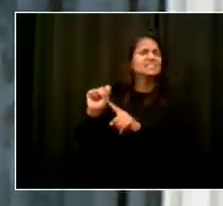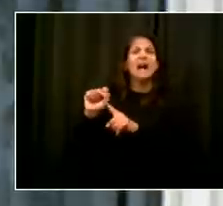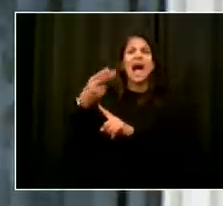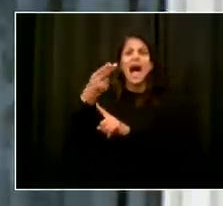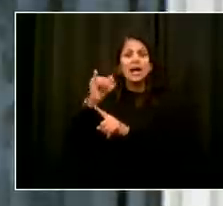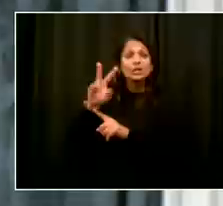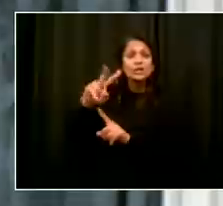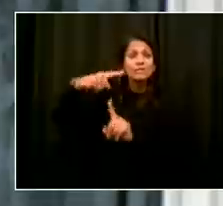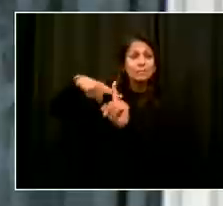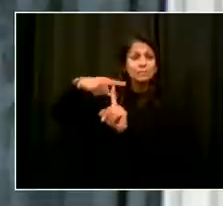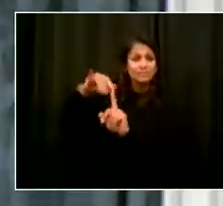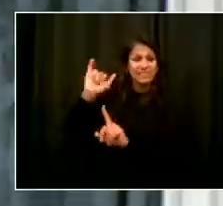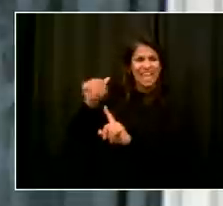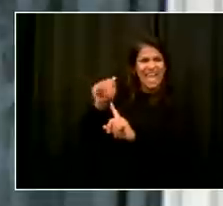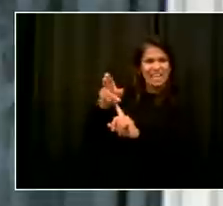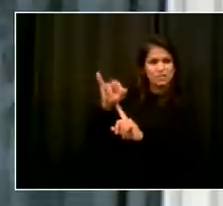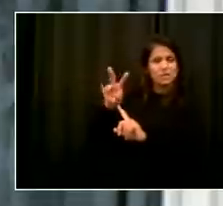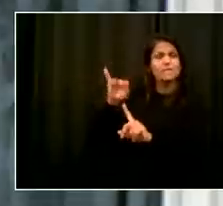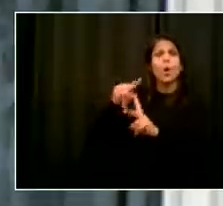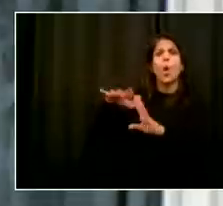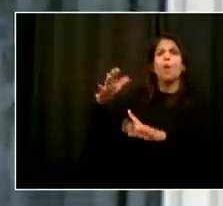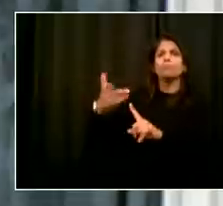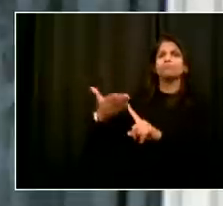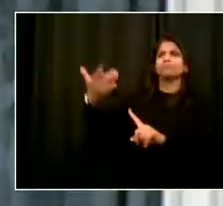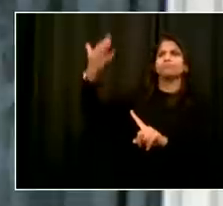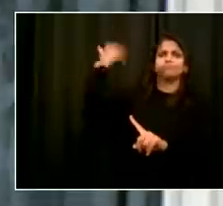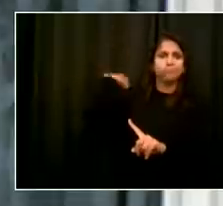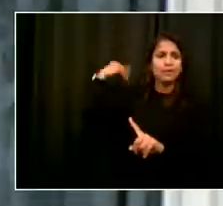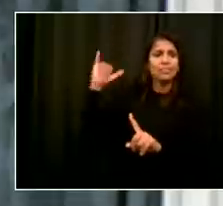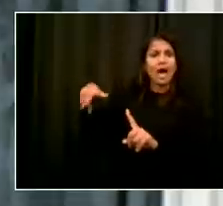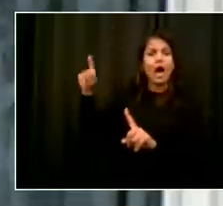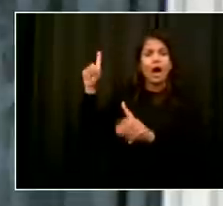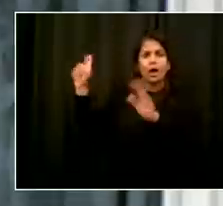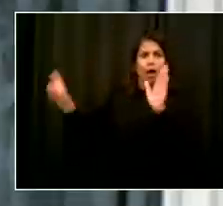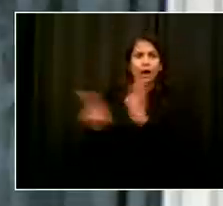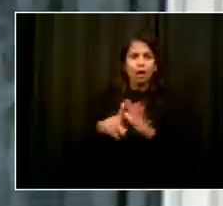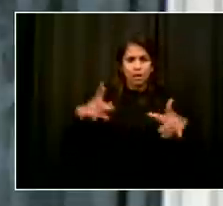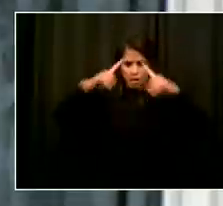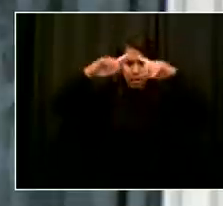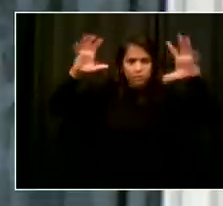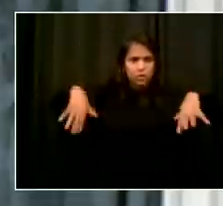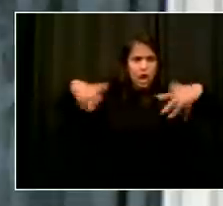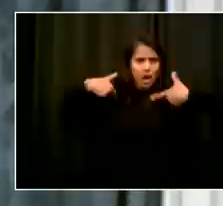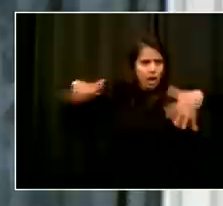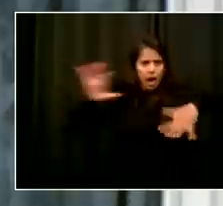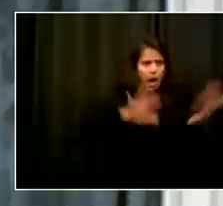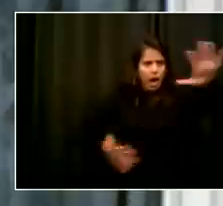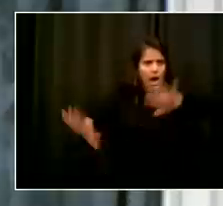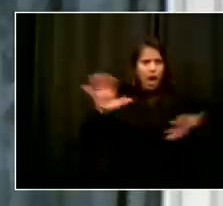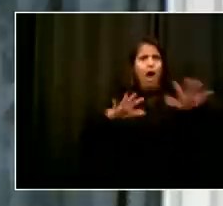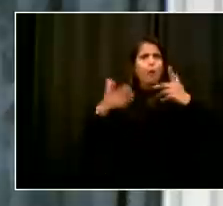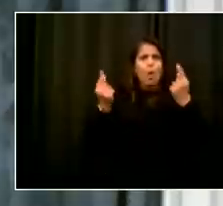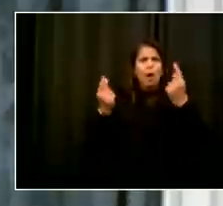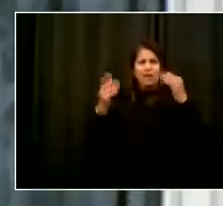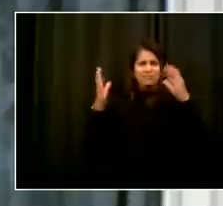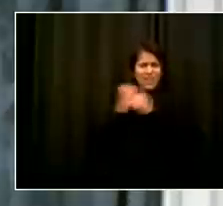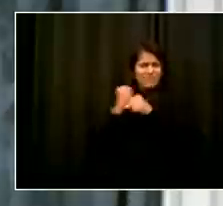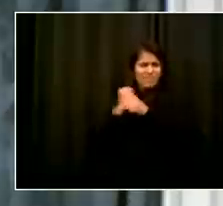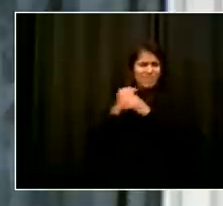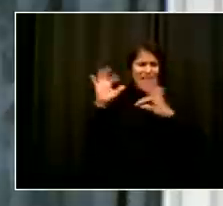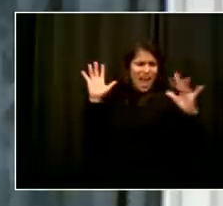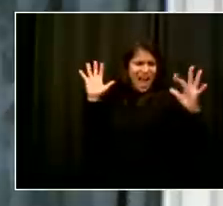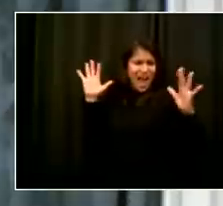World AIDS Day, I'd like to recognize what those heroes achieved in our ongoing fight against HIV. We are close